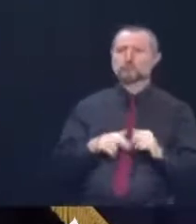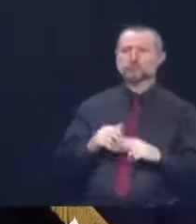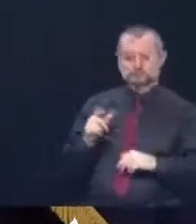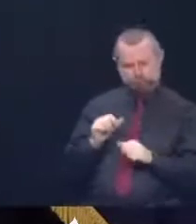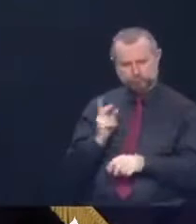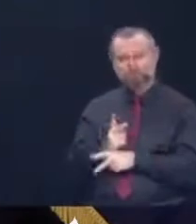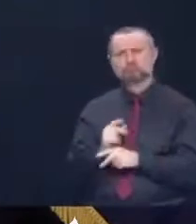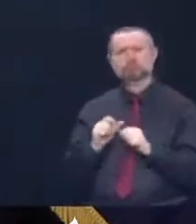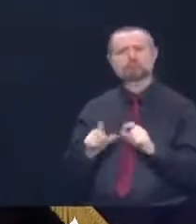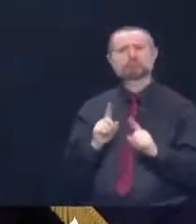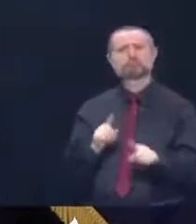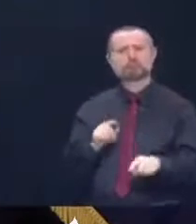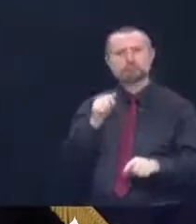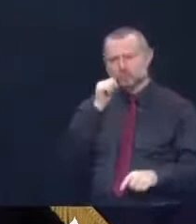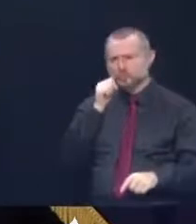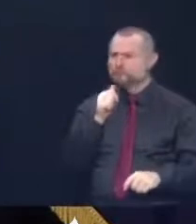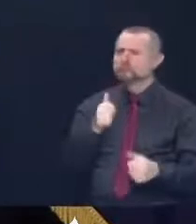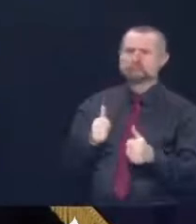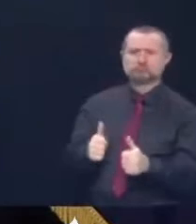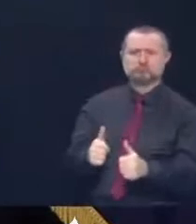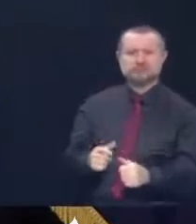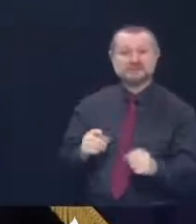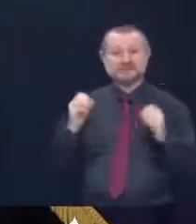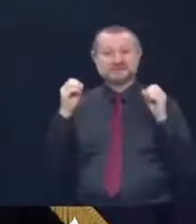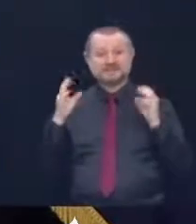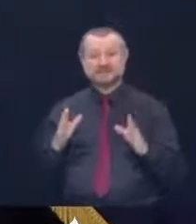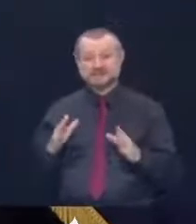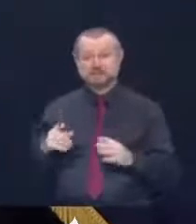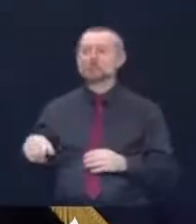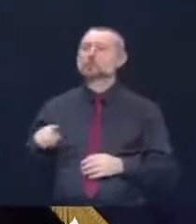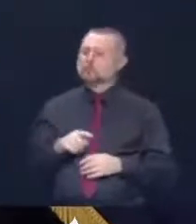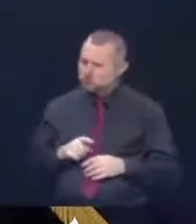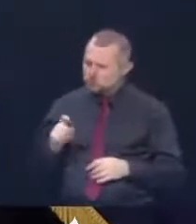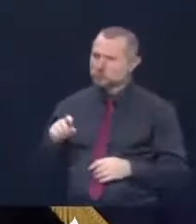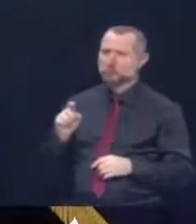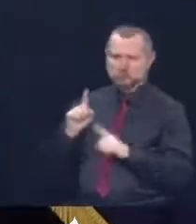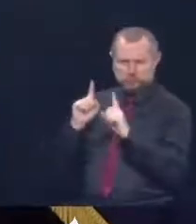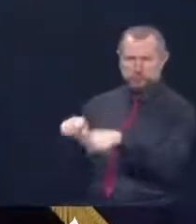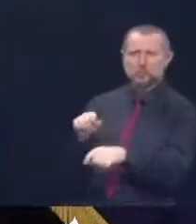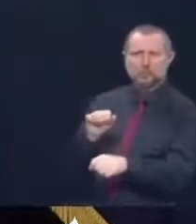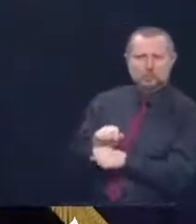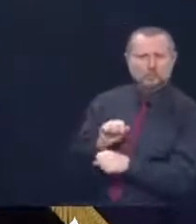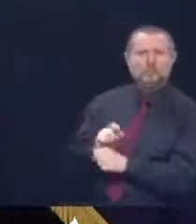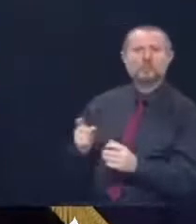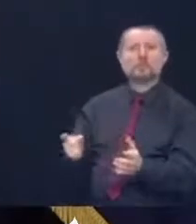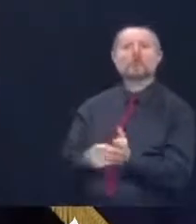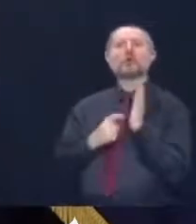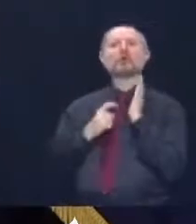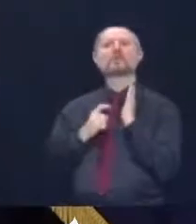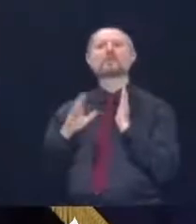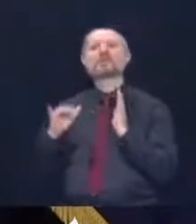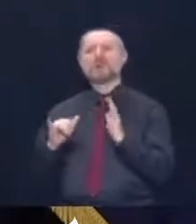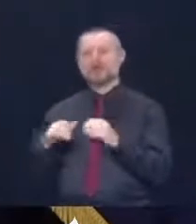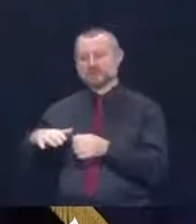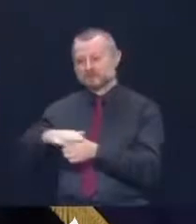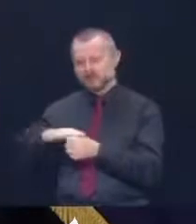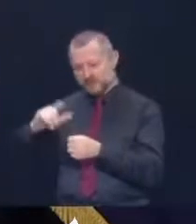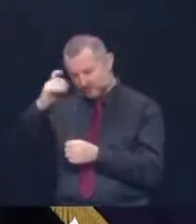government. The teachers showed up as required by